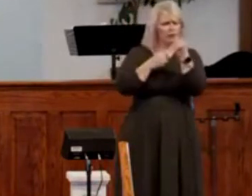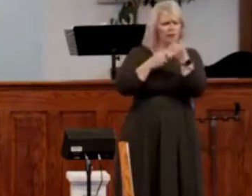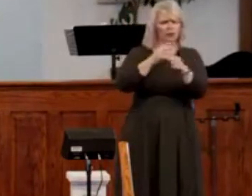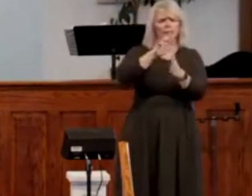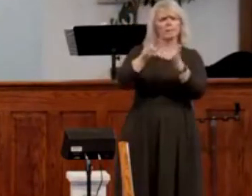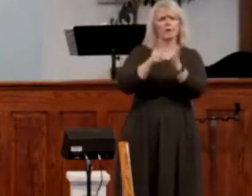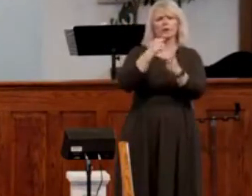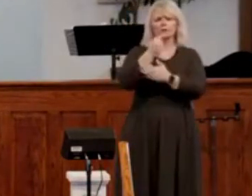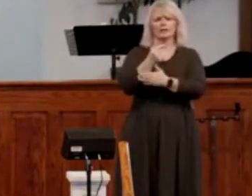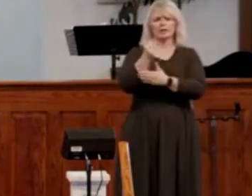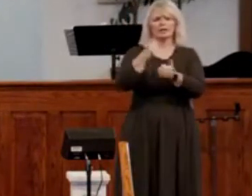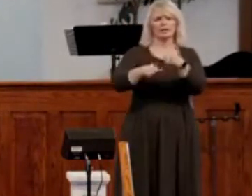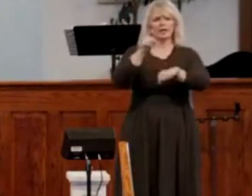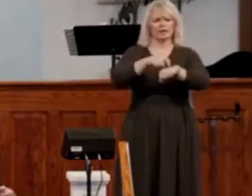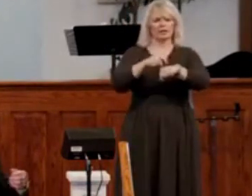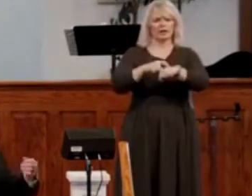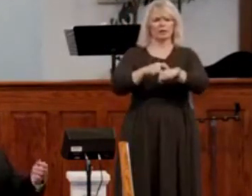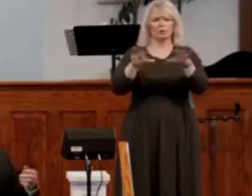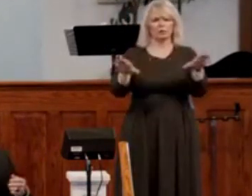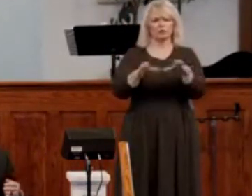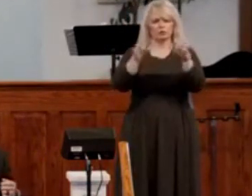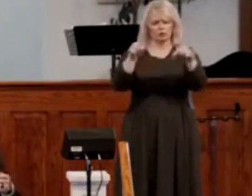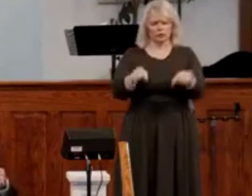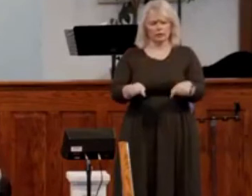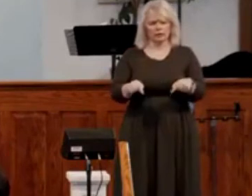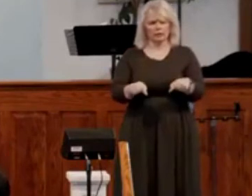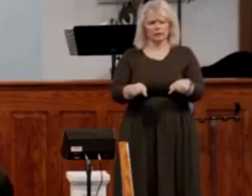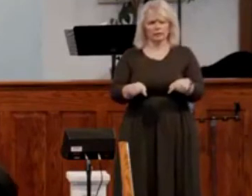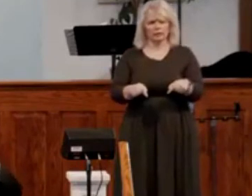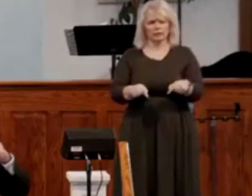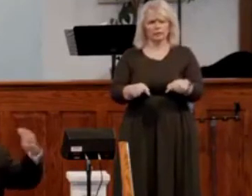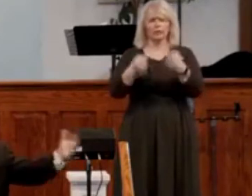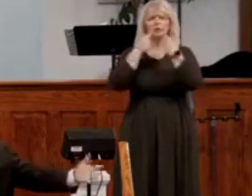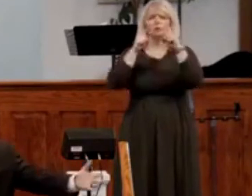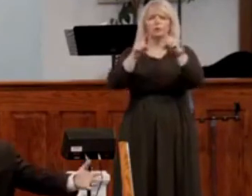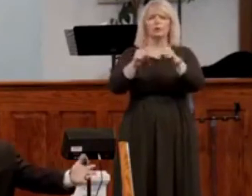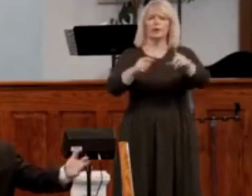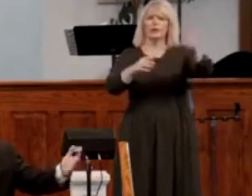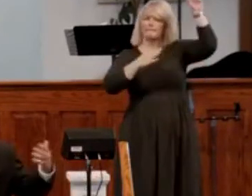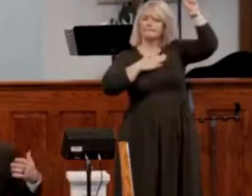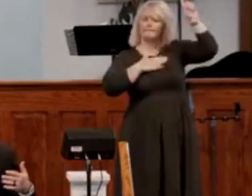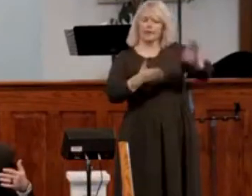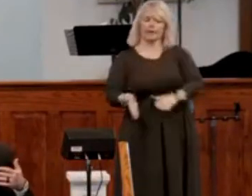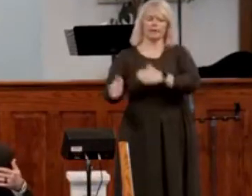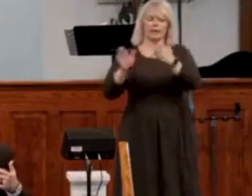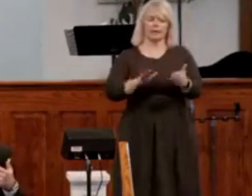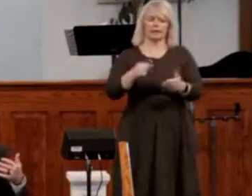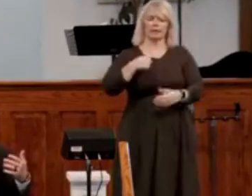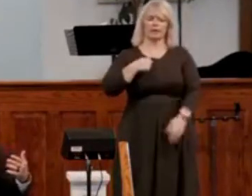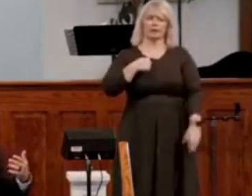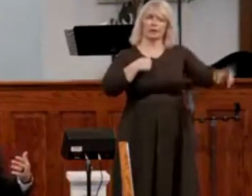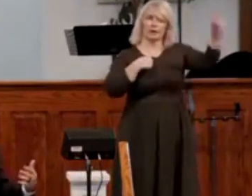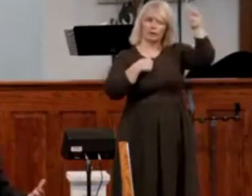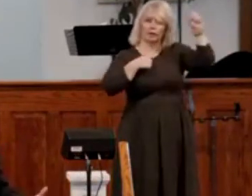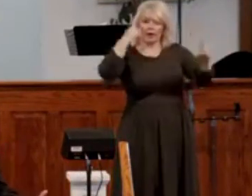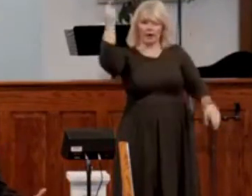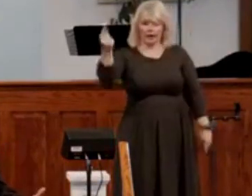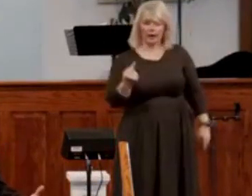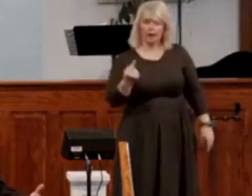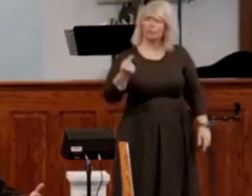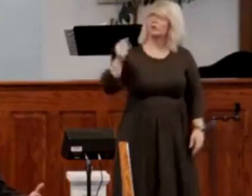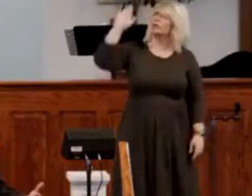says, every time you take this cup and eat this bread, you proclaim my death until I come. Your